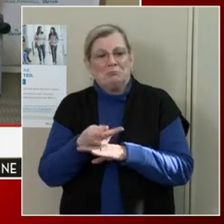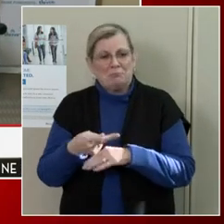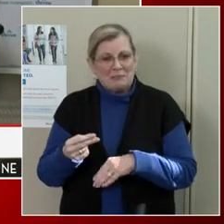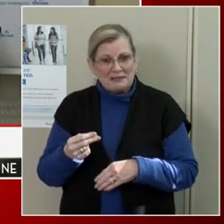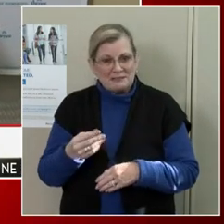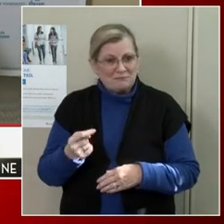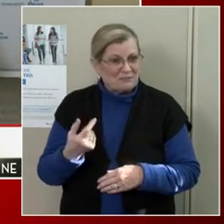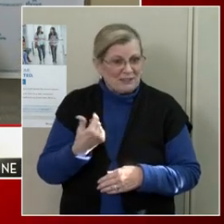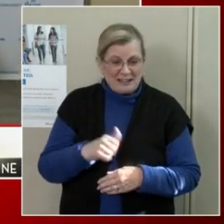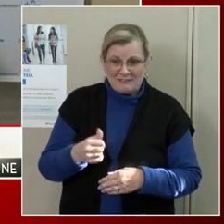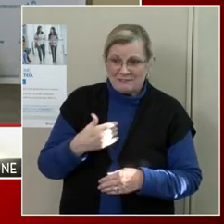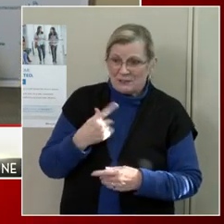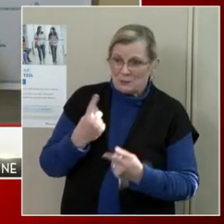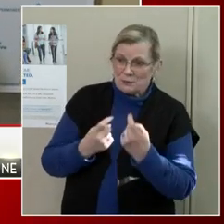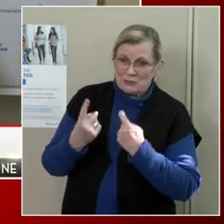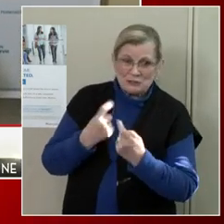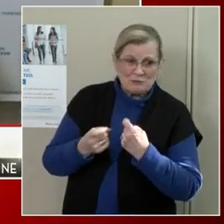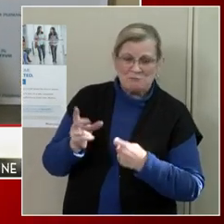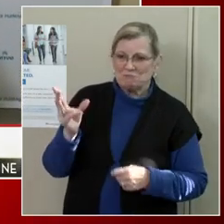vaccine?